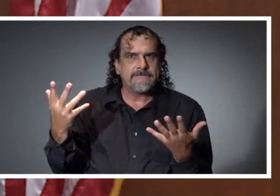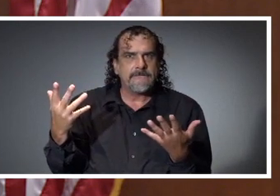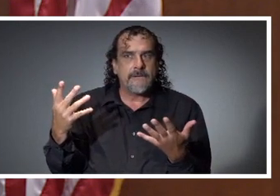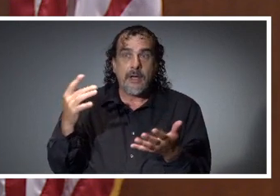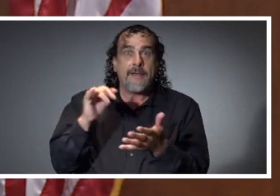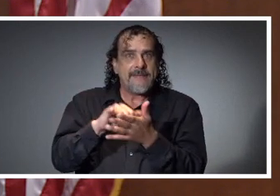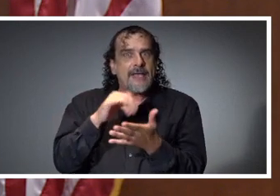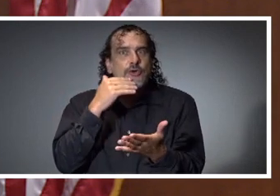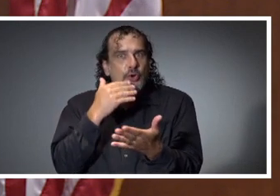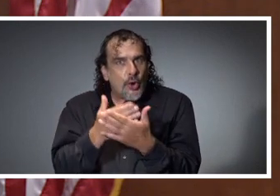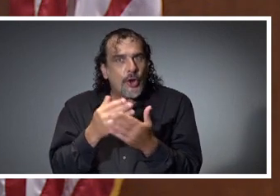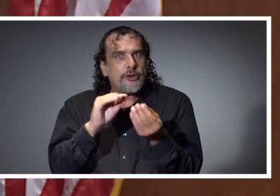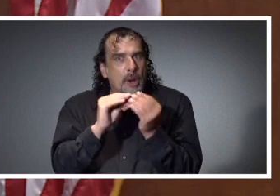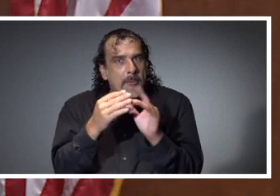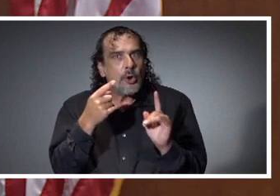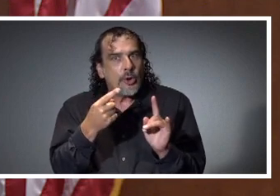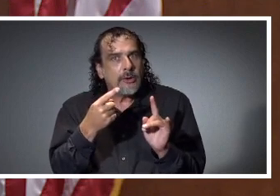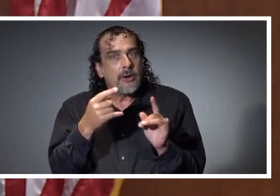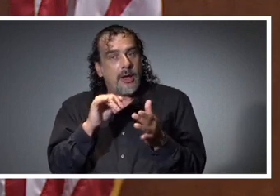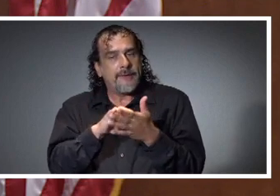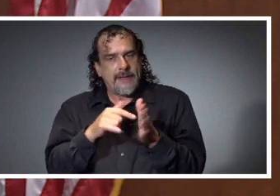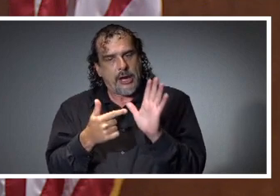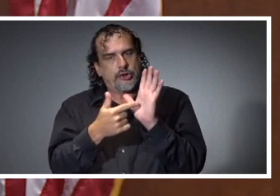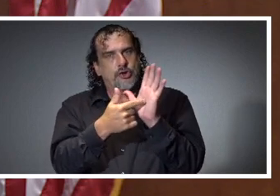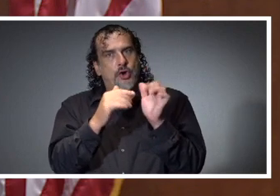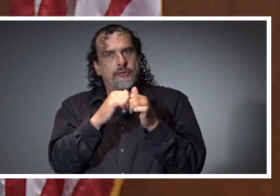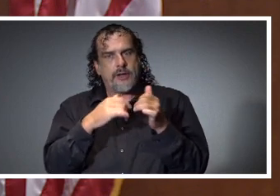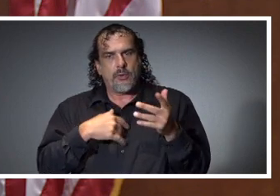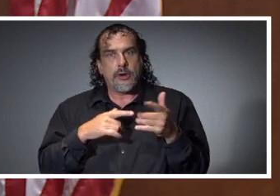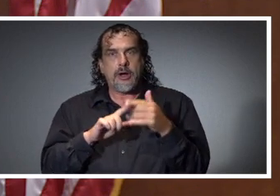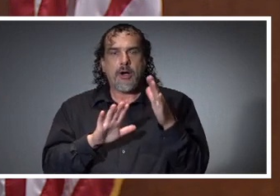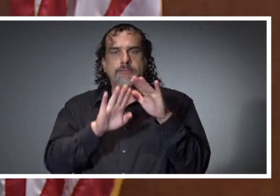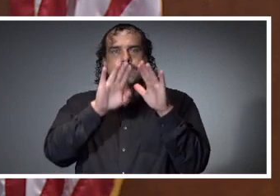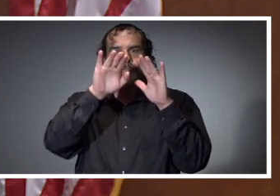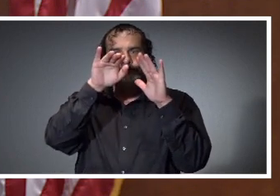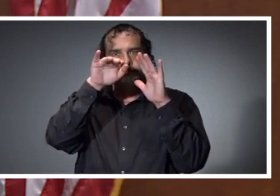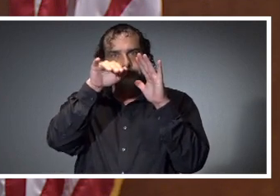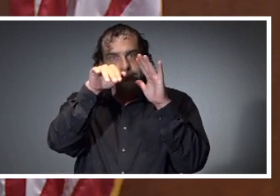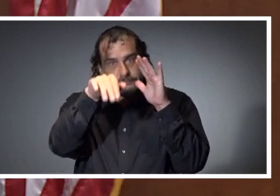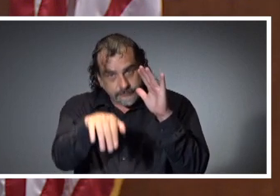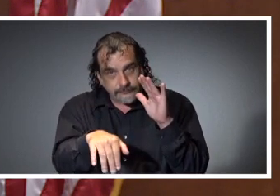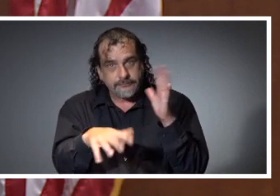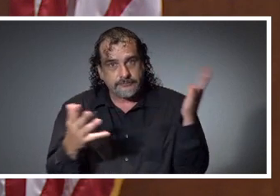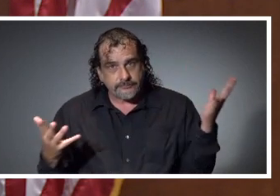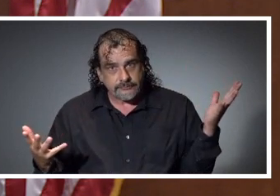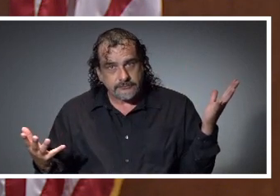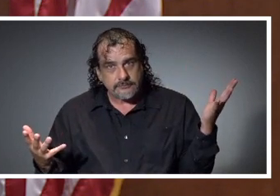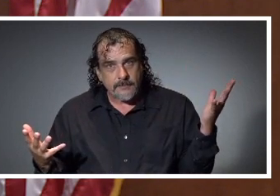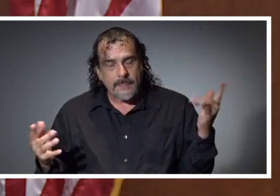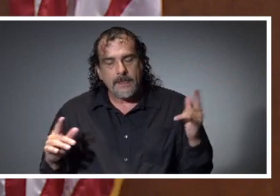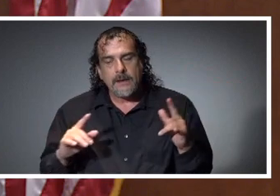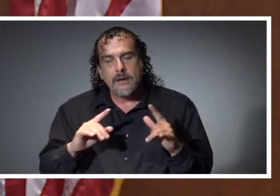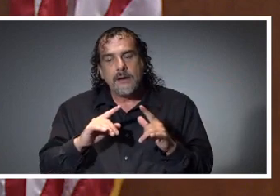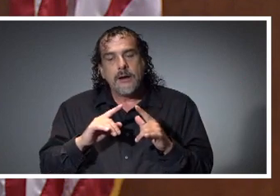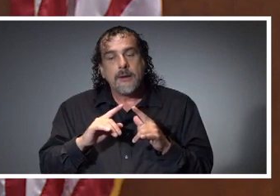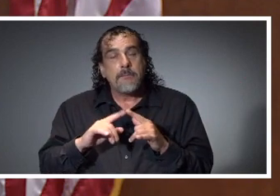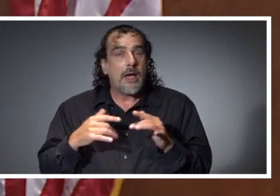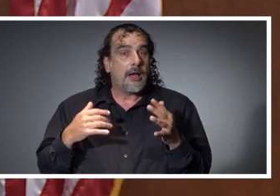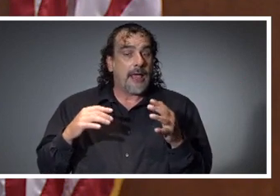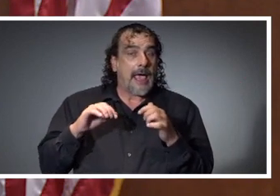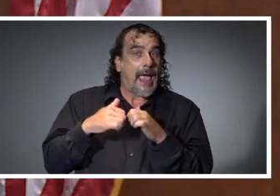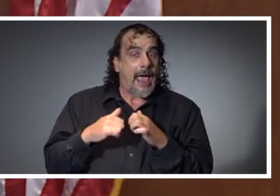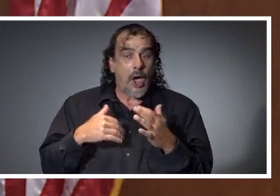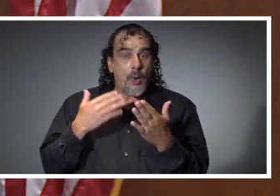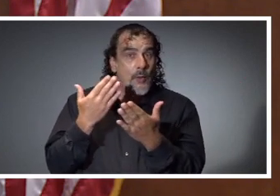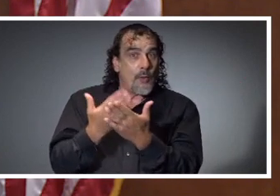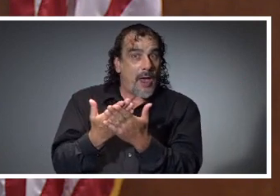good. It shows that we are beginning to turn the corner. But we're only beginning to turn the corner